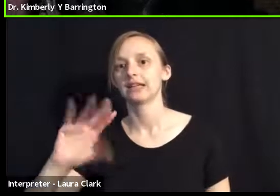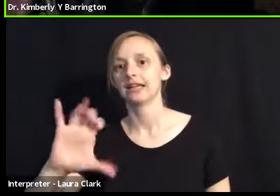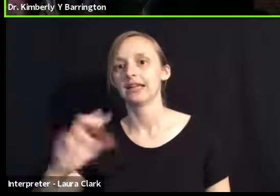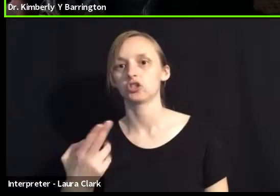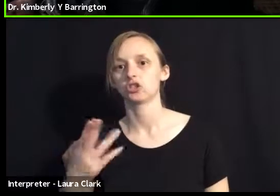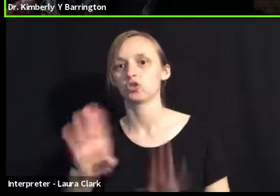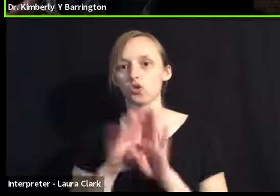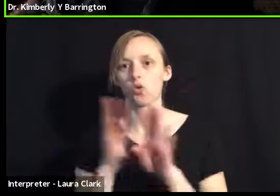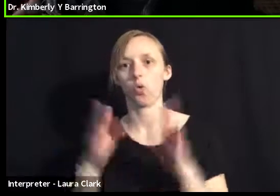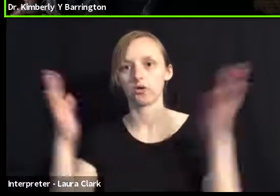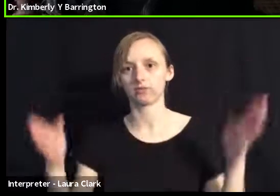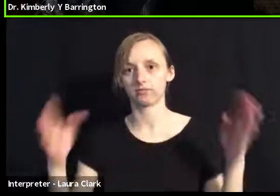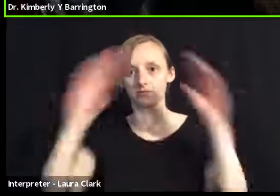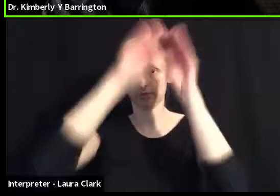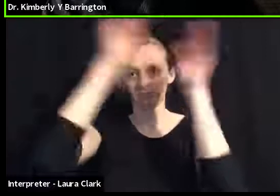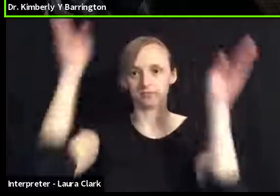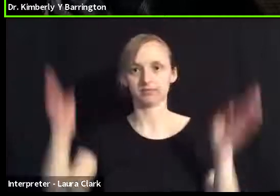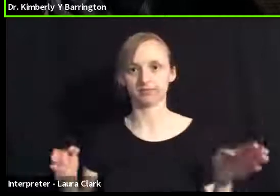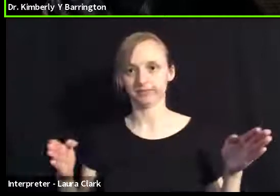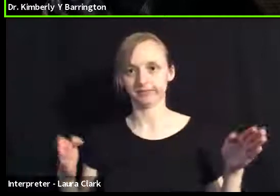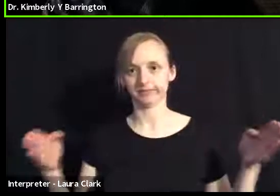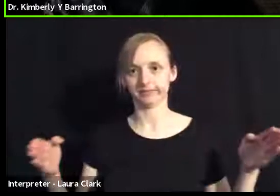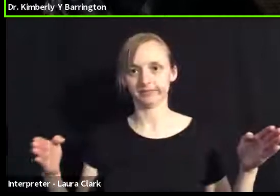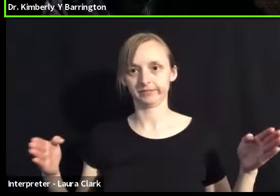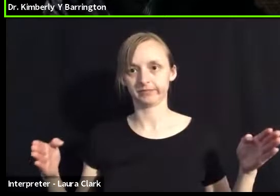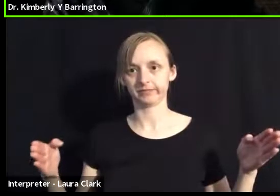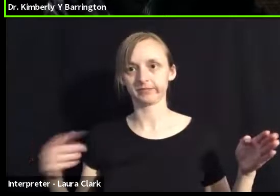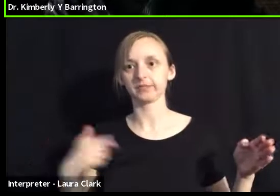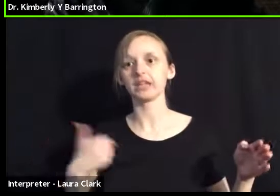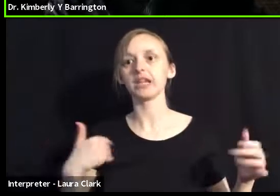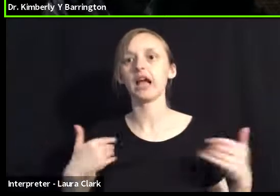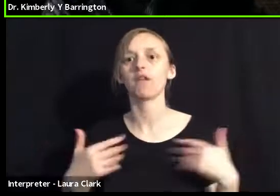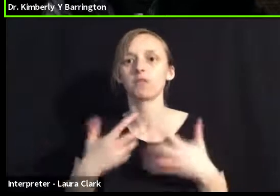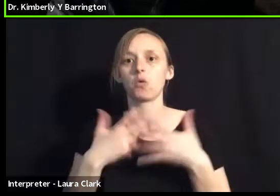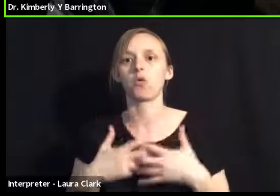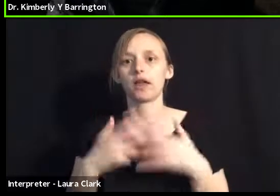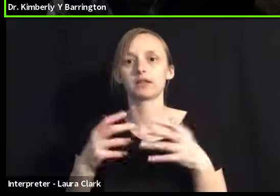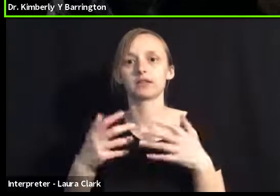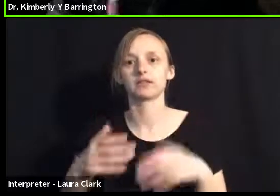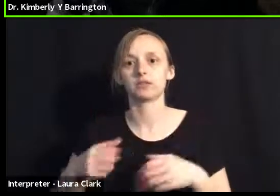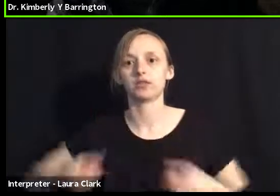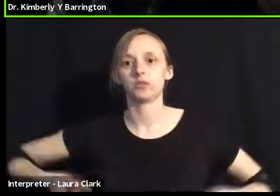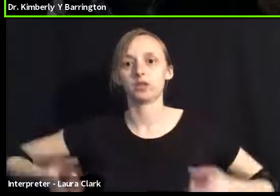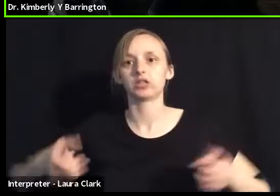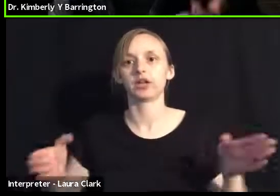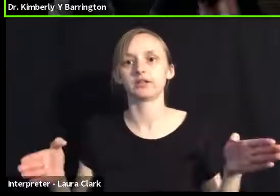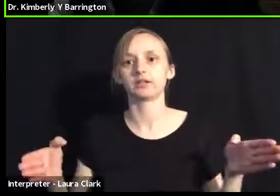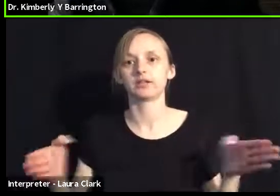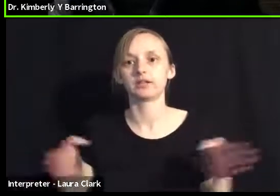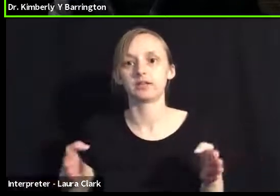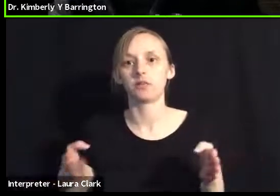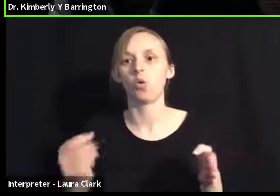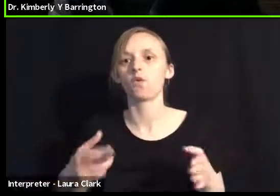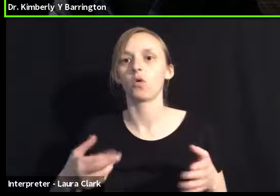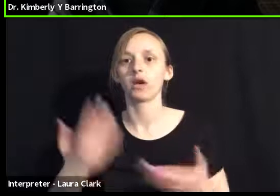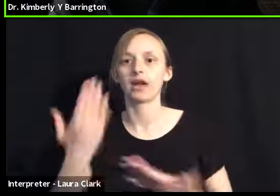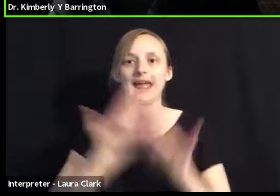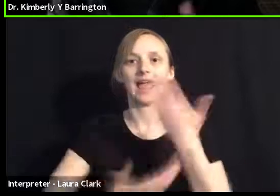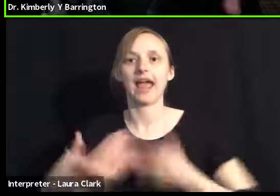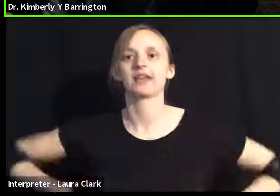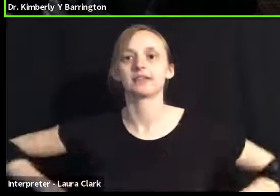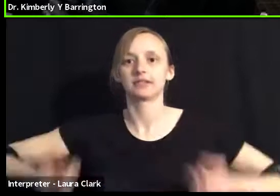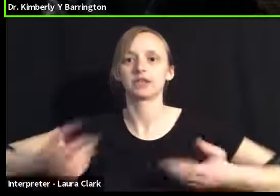average. I have a slimmer motorized chair, and or for a manual wheelchair. I did see a picture of